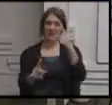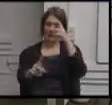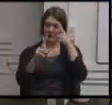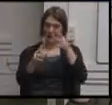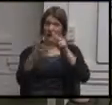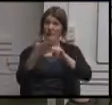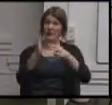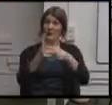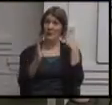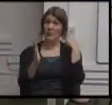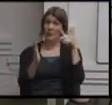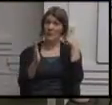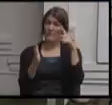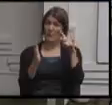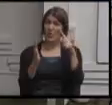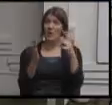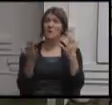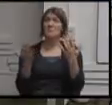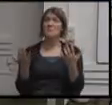to